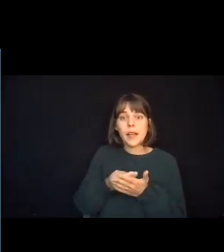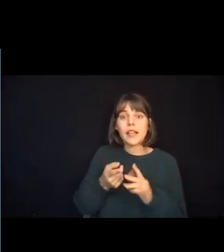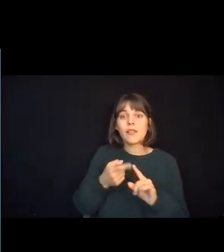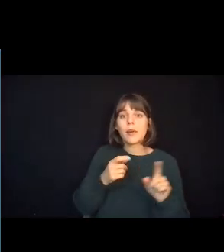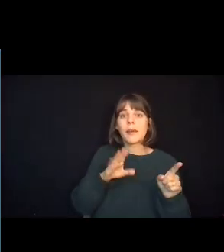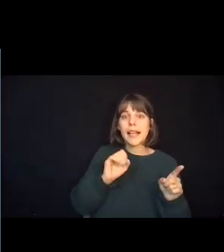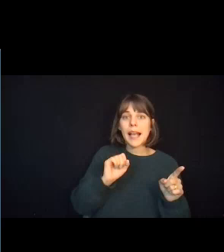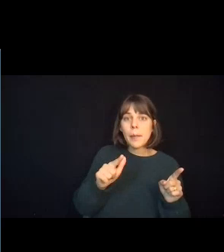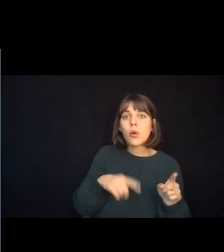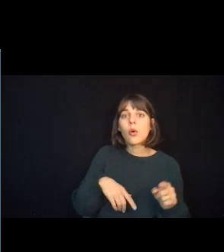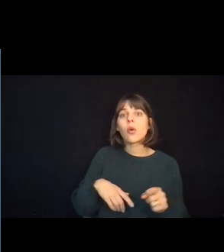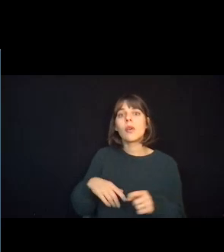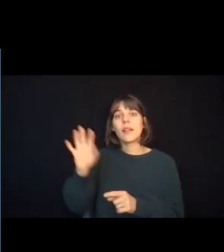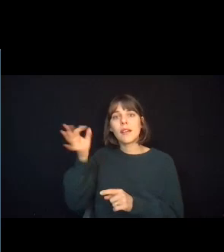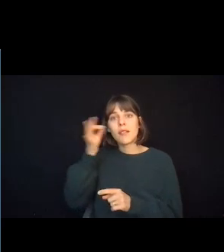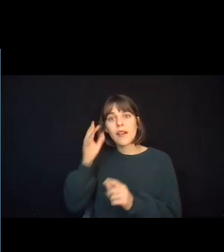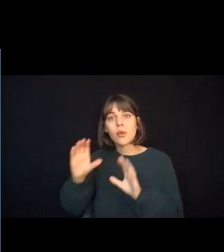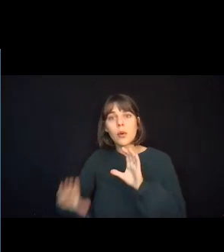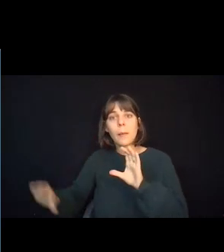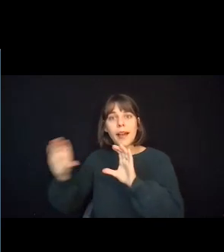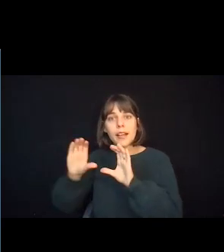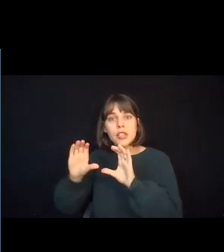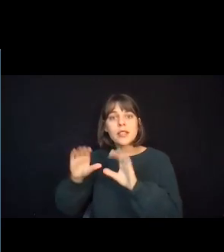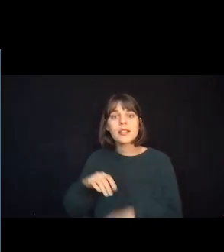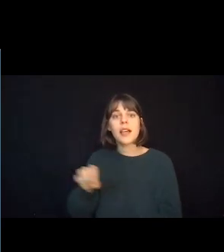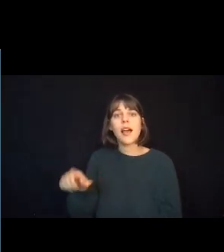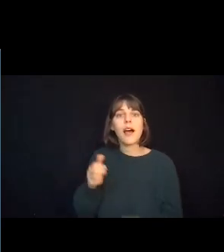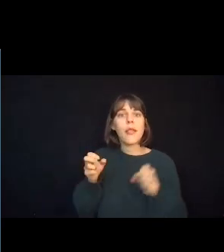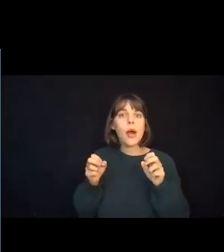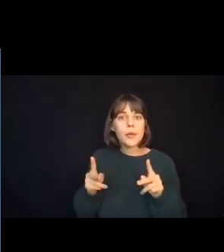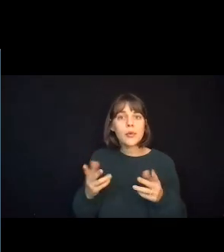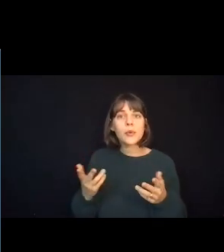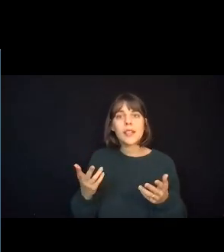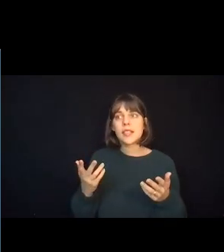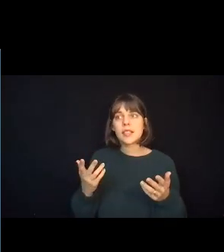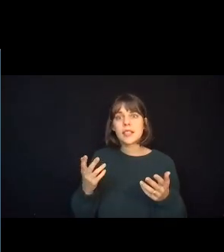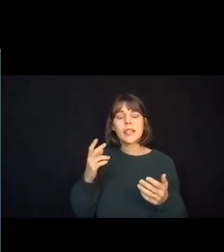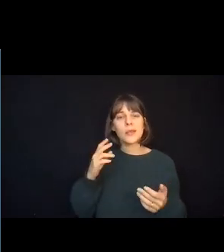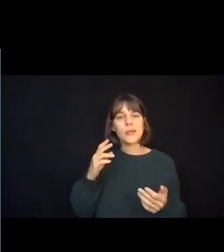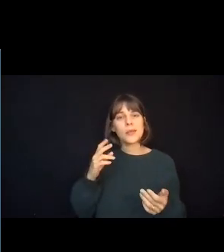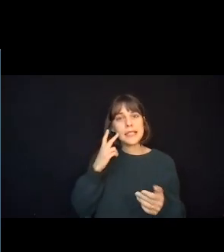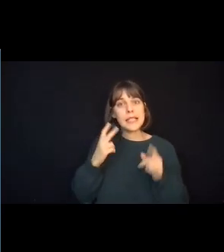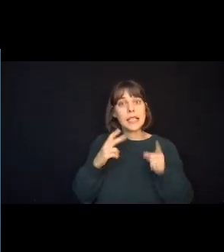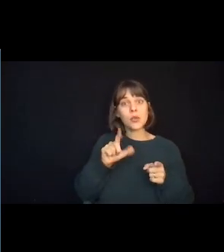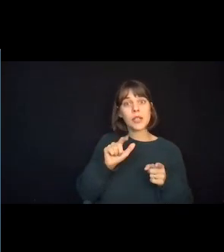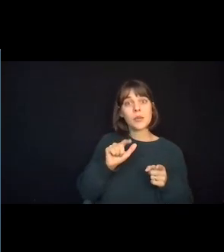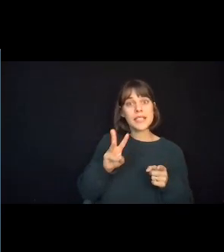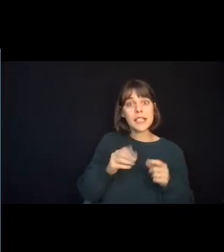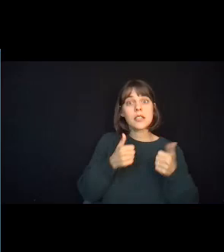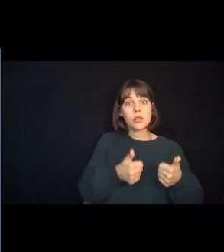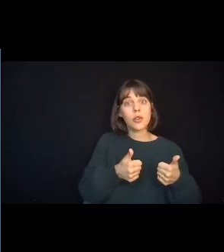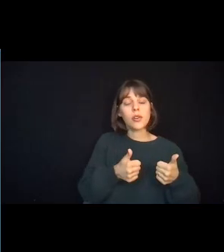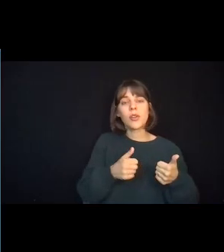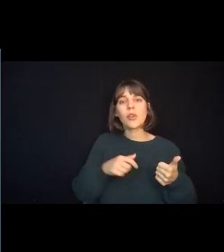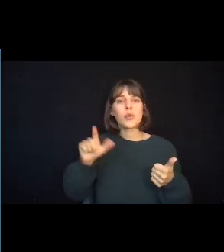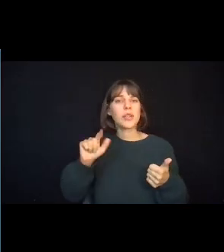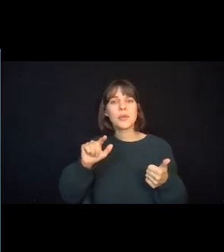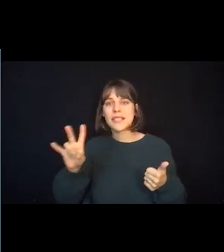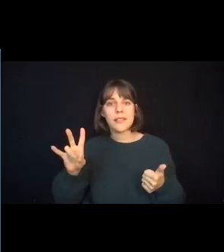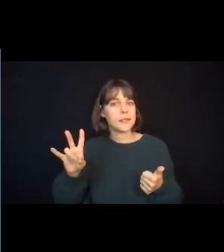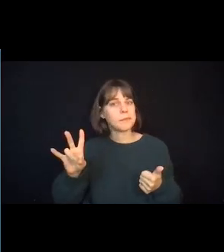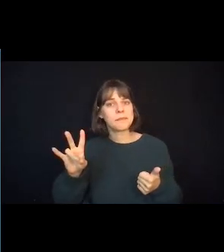matches and other federal opportunity we have for capitalizing, it doesn't fill the gap for both years. It fills all of 2026